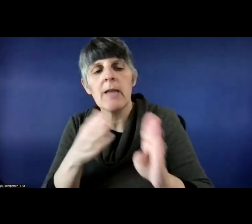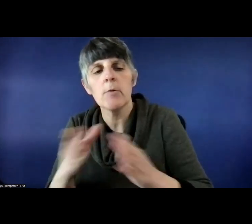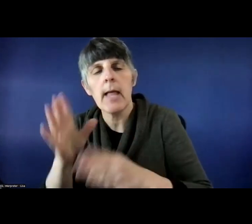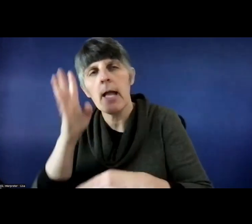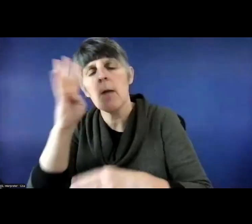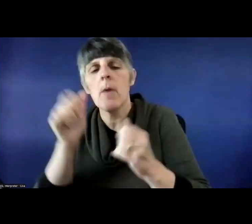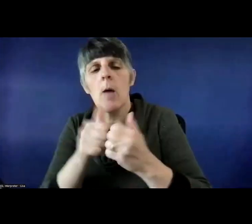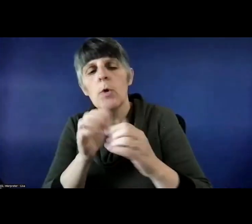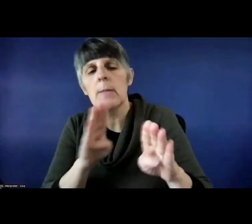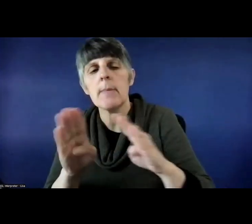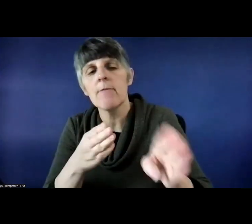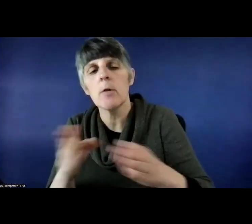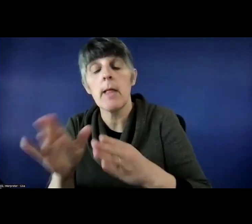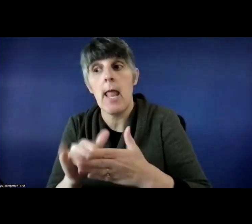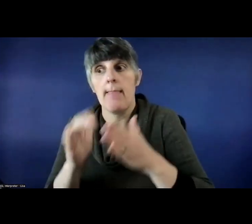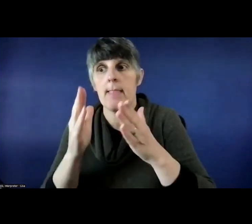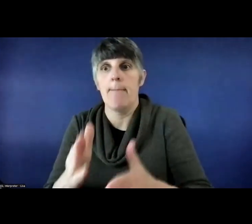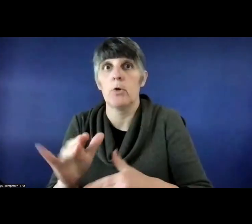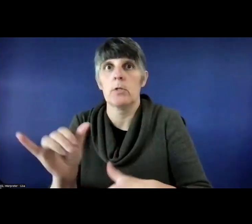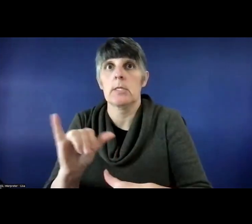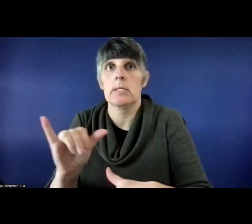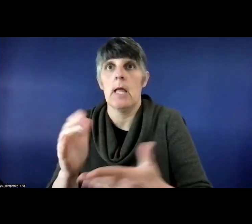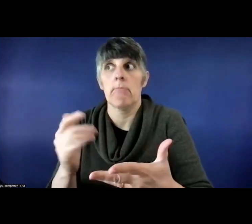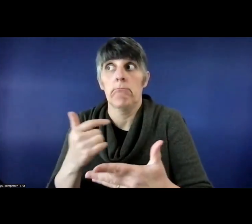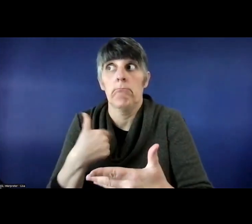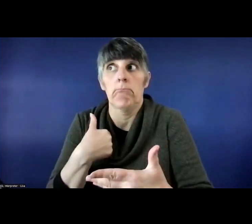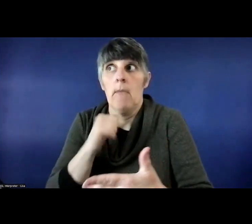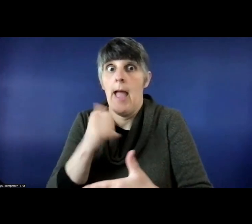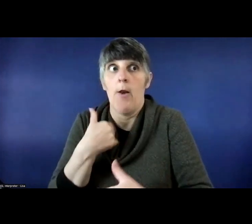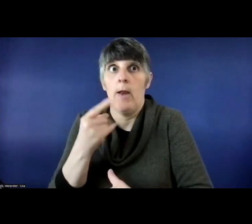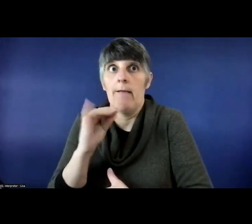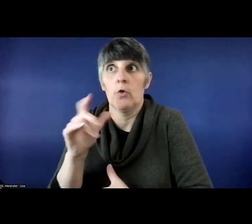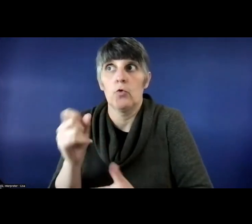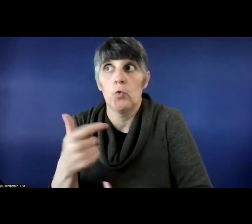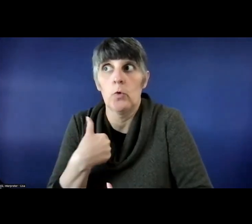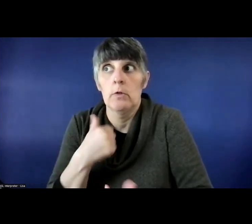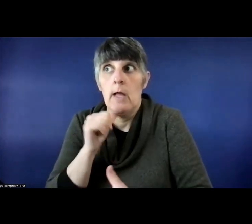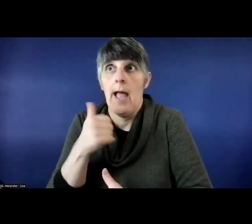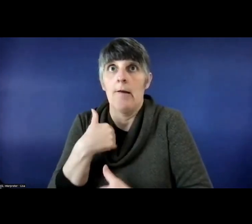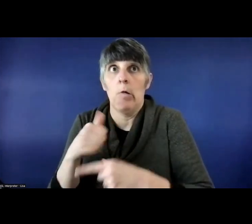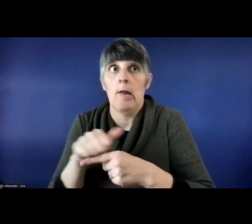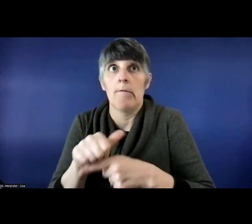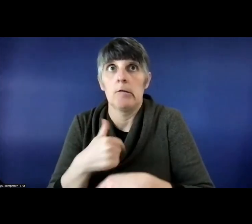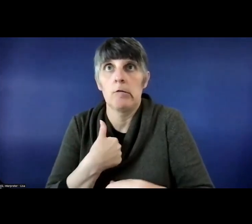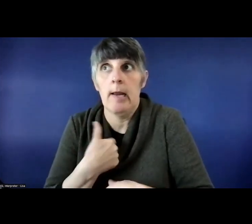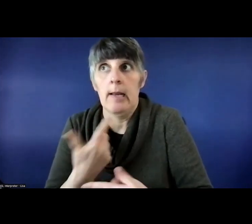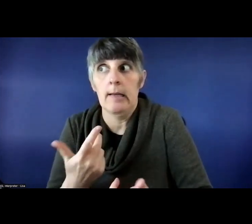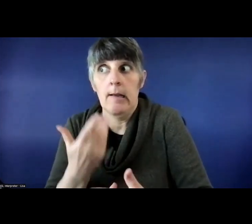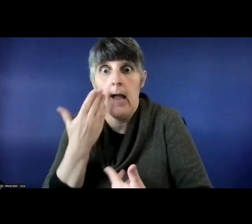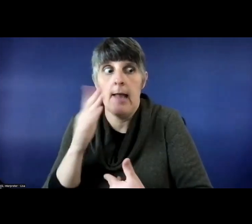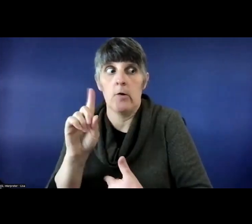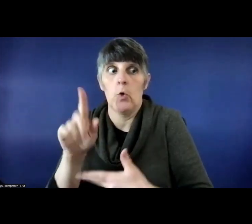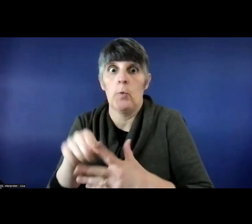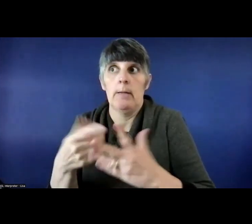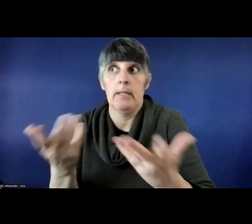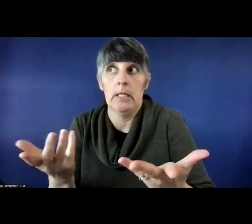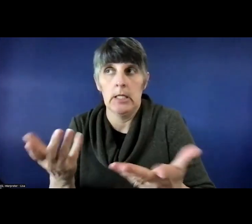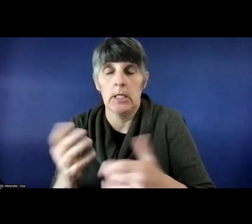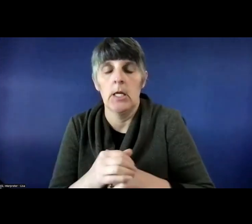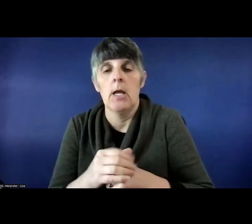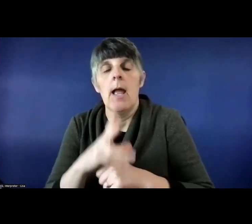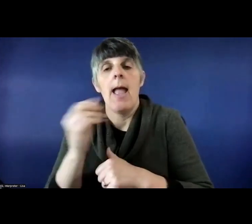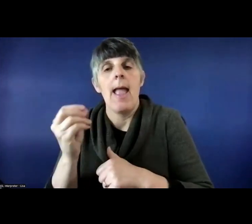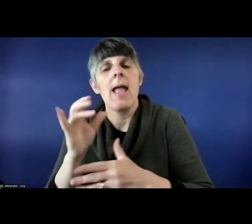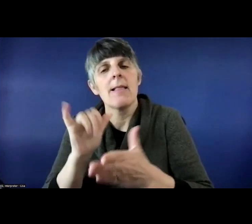up with a behavior plan." And that person is like, "I don't have the tools, I don't have the training, I don't know where to begin."